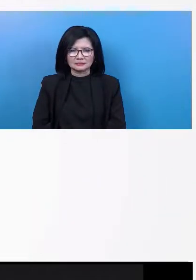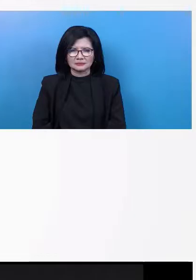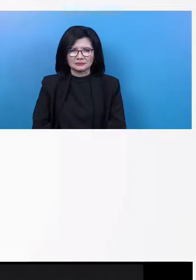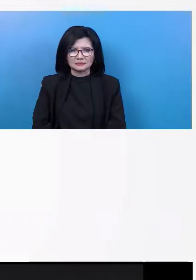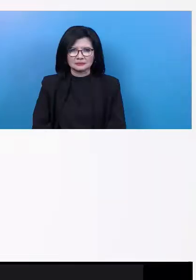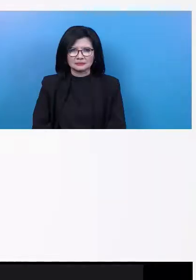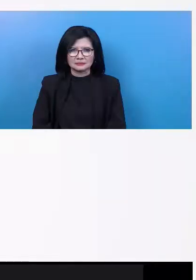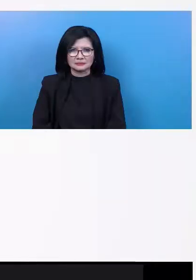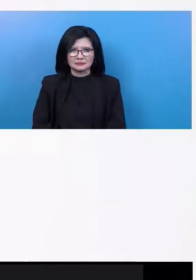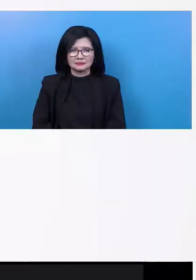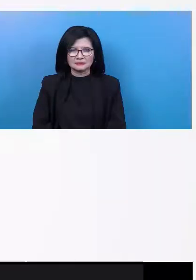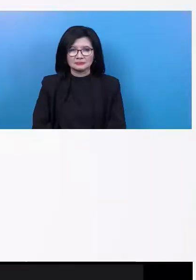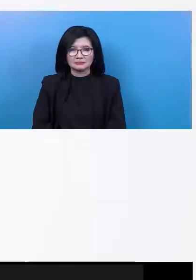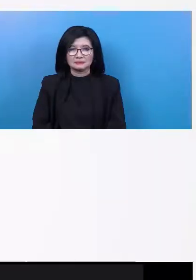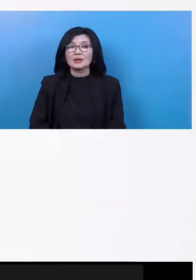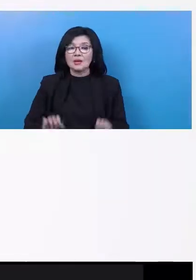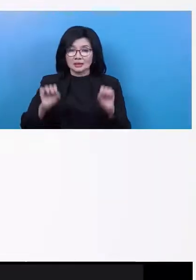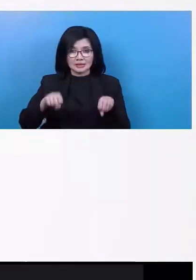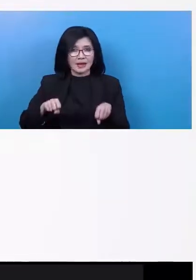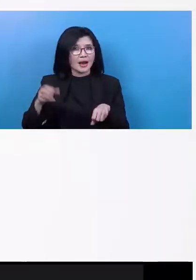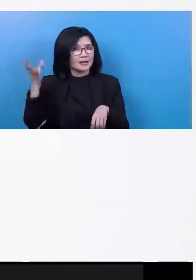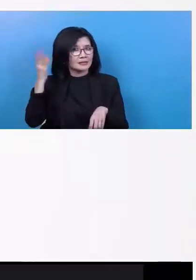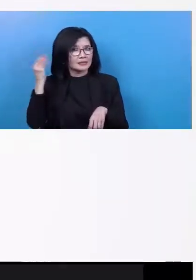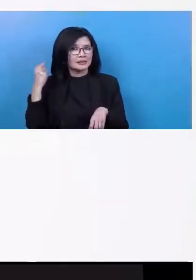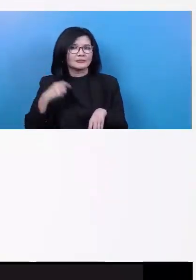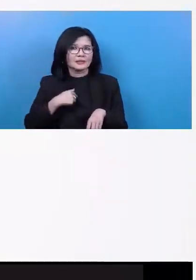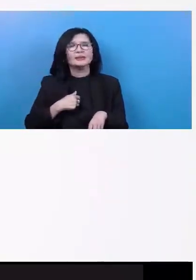Can you hear me? Yeah.